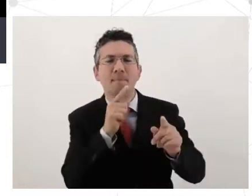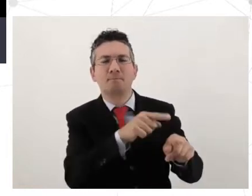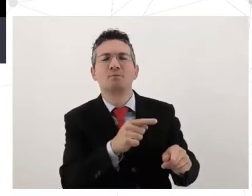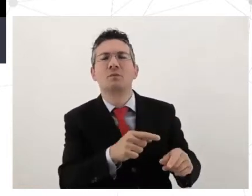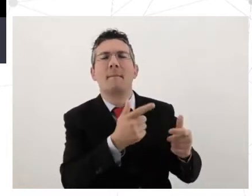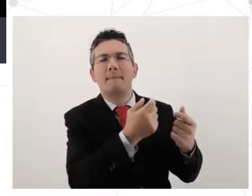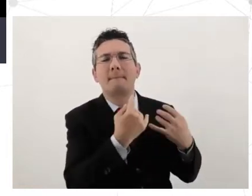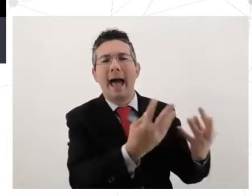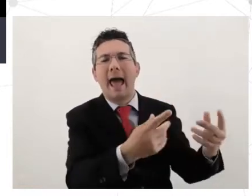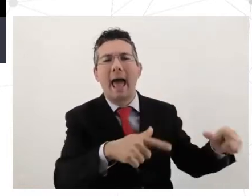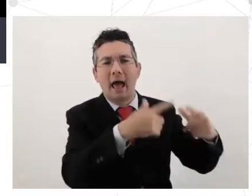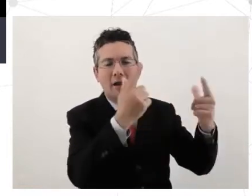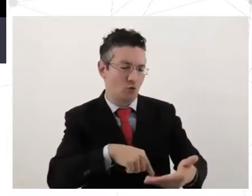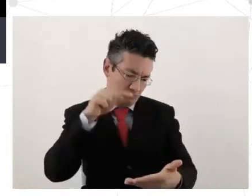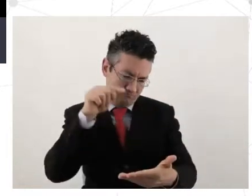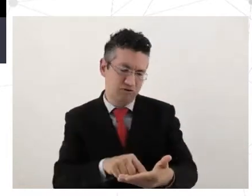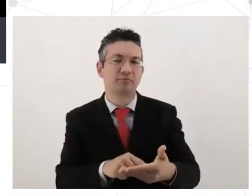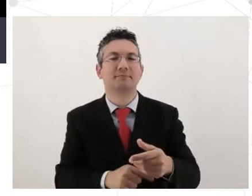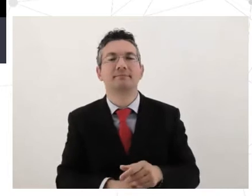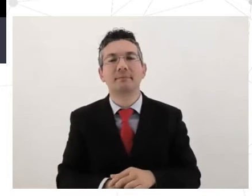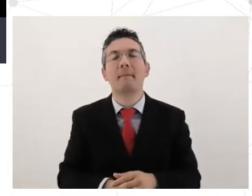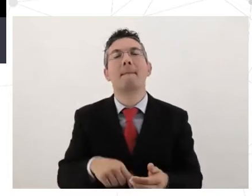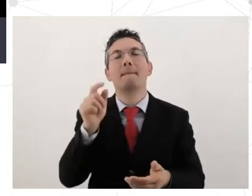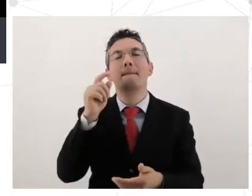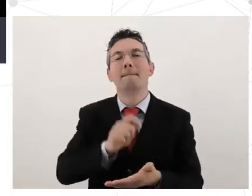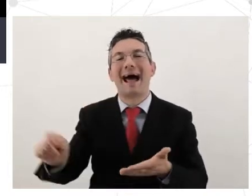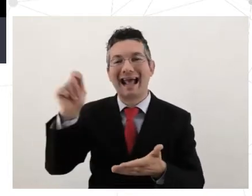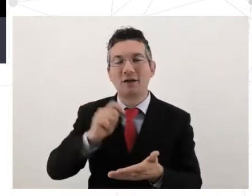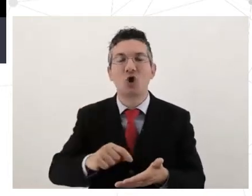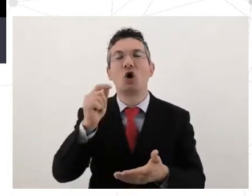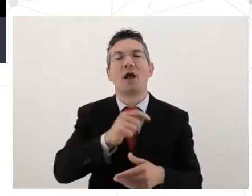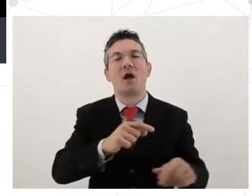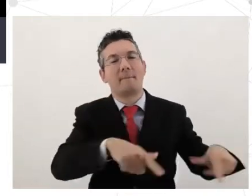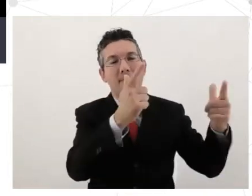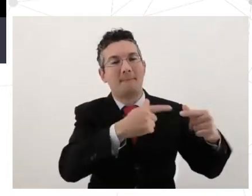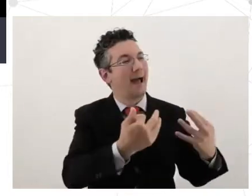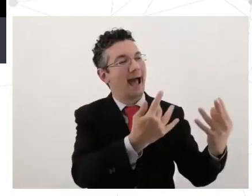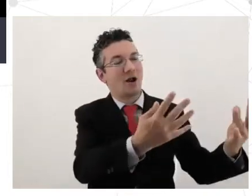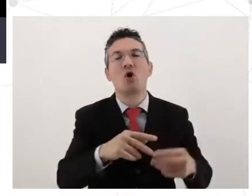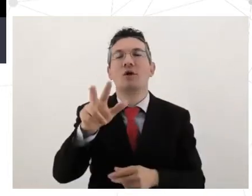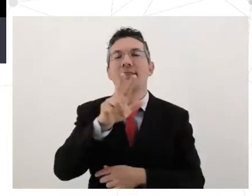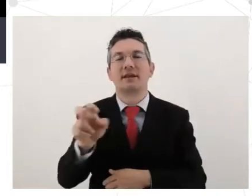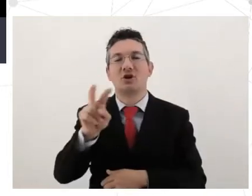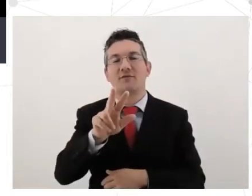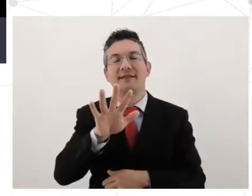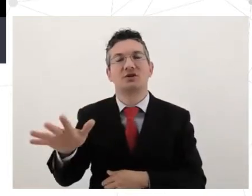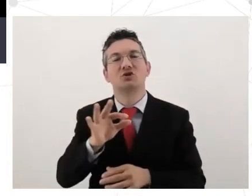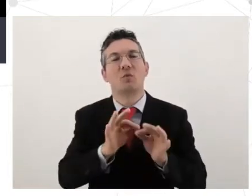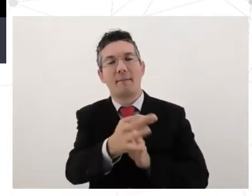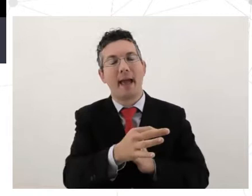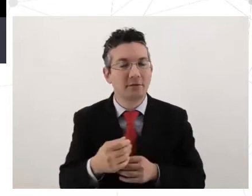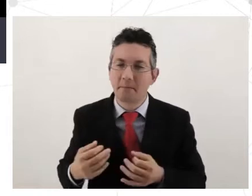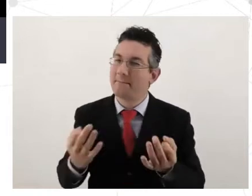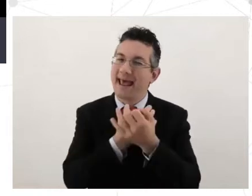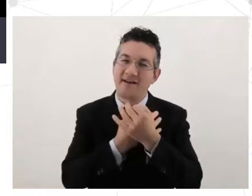Yep, they've just crossed 6 lanes of traffic. Anyway, she's now entering the park. Let's see how